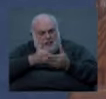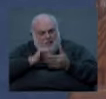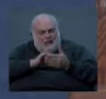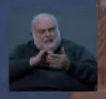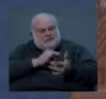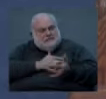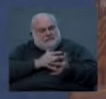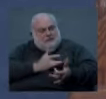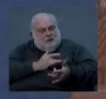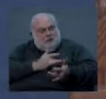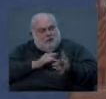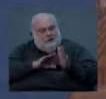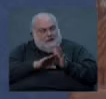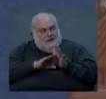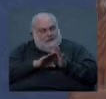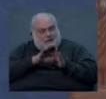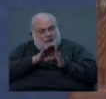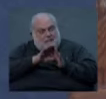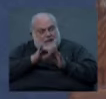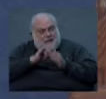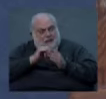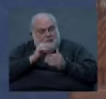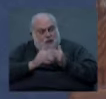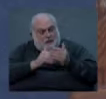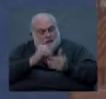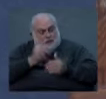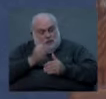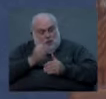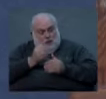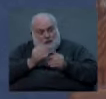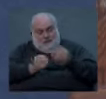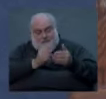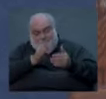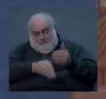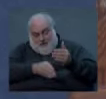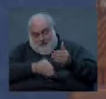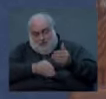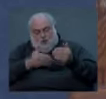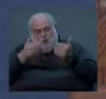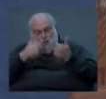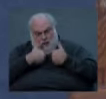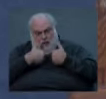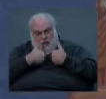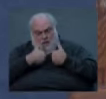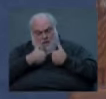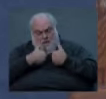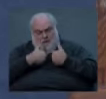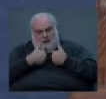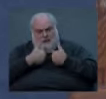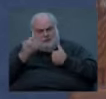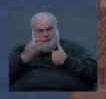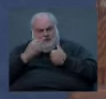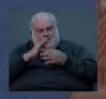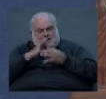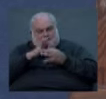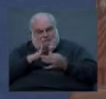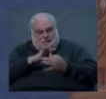typically something that you want to come up with in that process. So at the very end, you have something that is tied to the